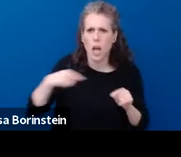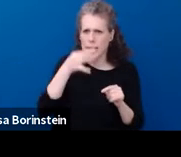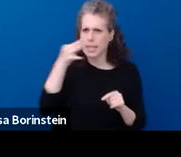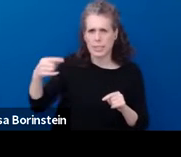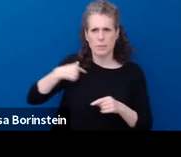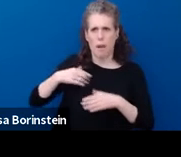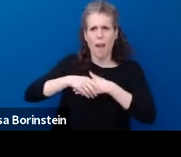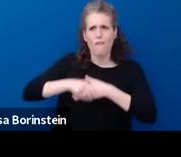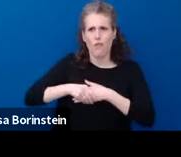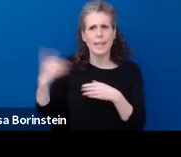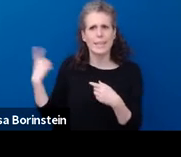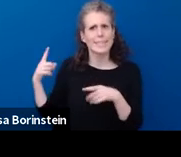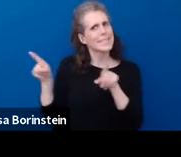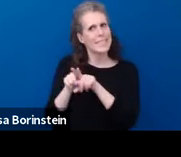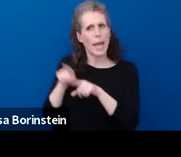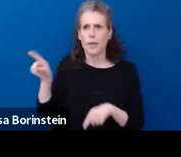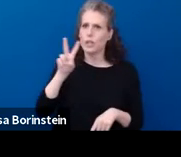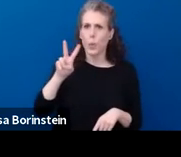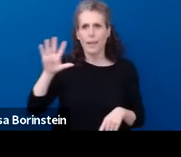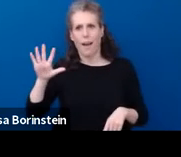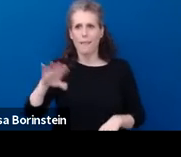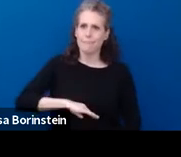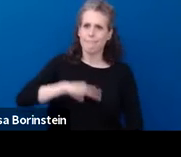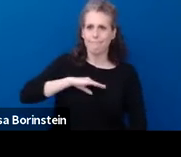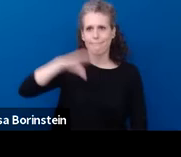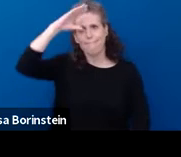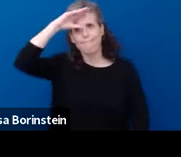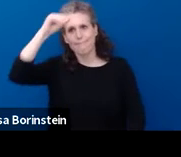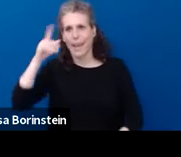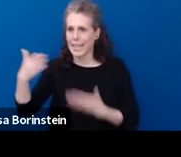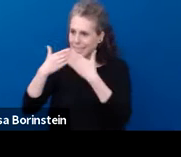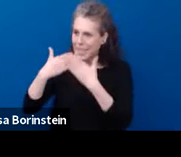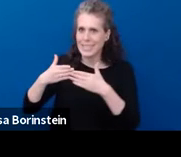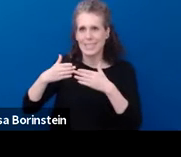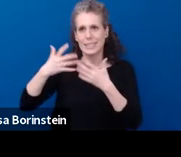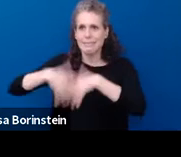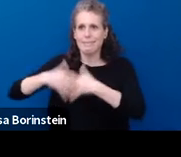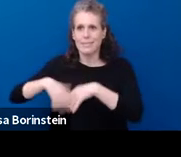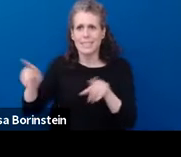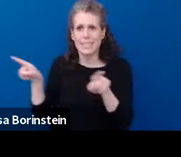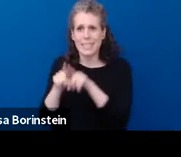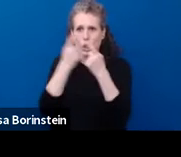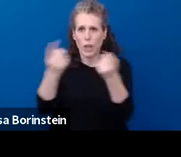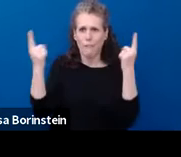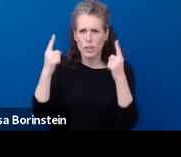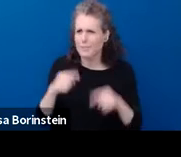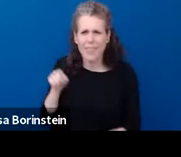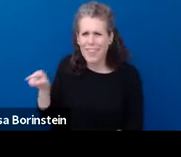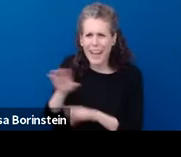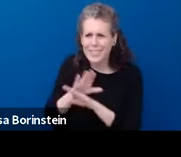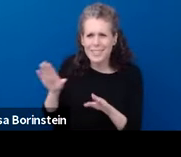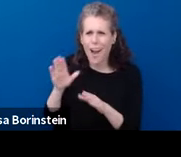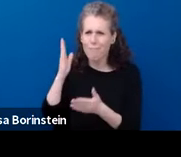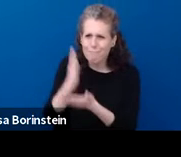also 25, male and studies engineering at the same university. That is not really what we mean. I mean, just another person on the